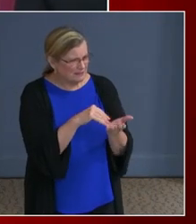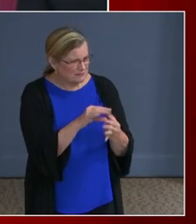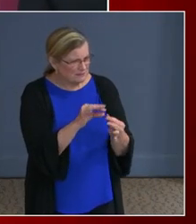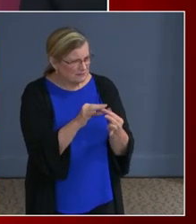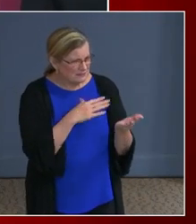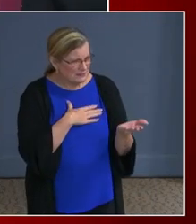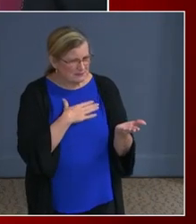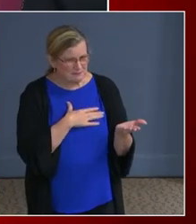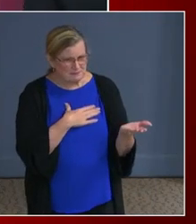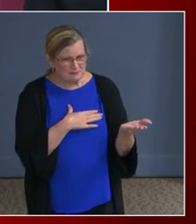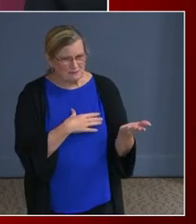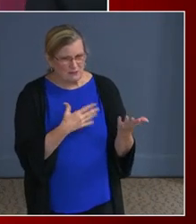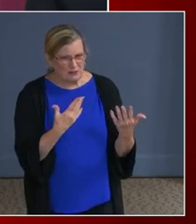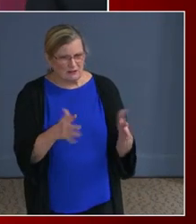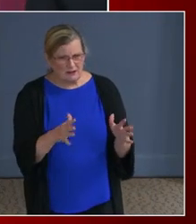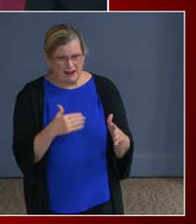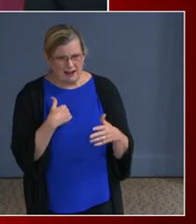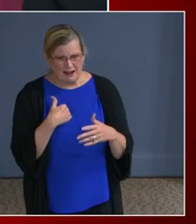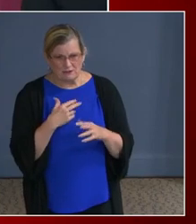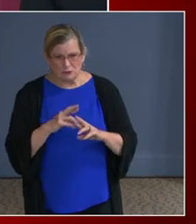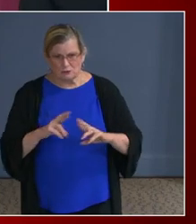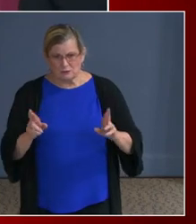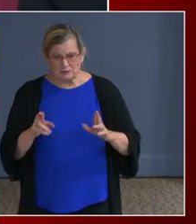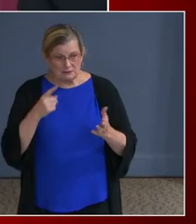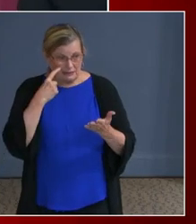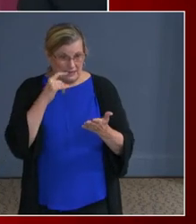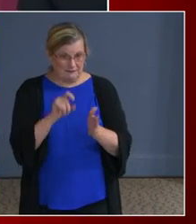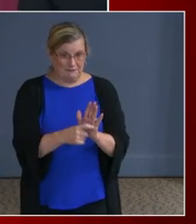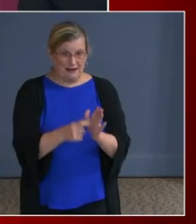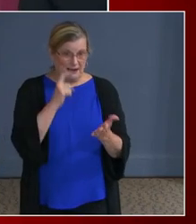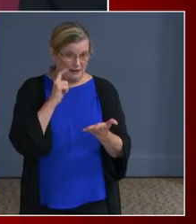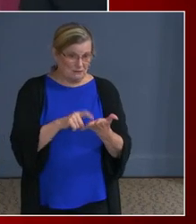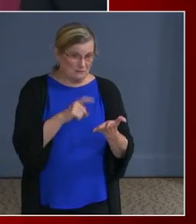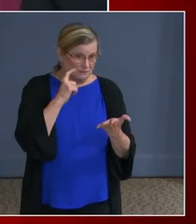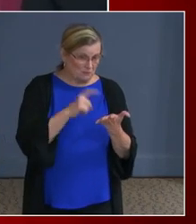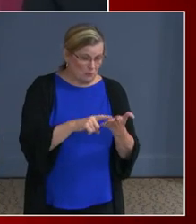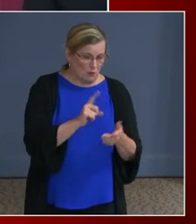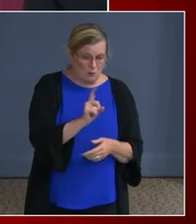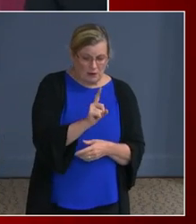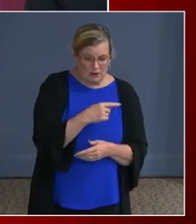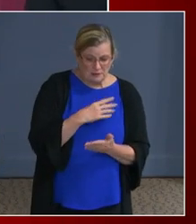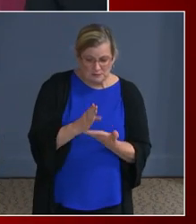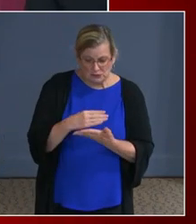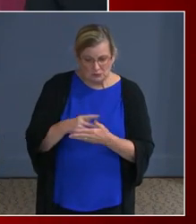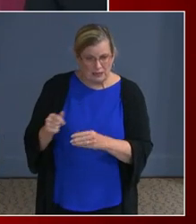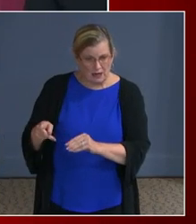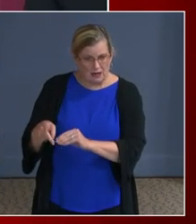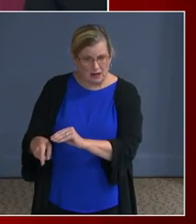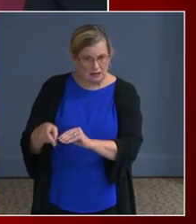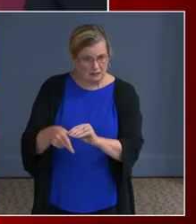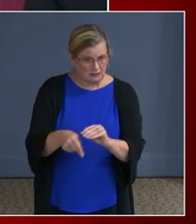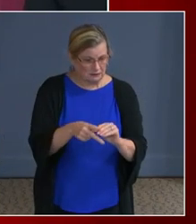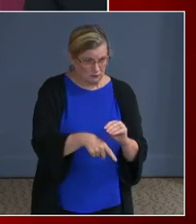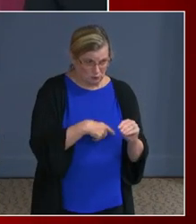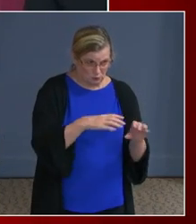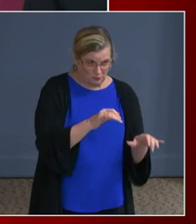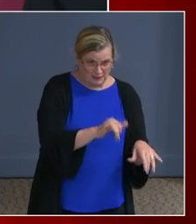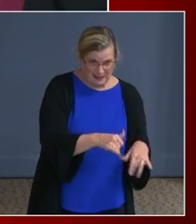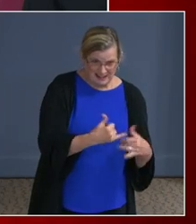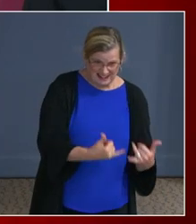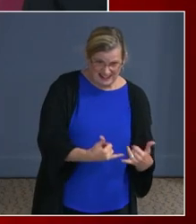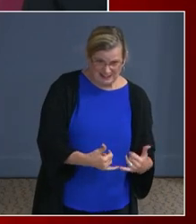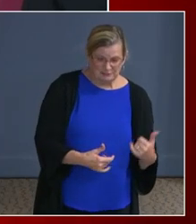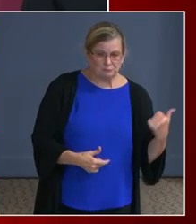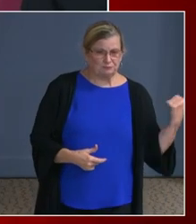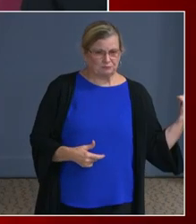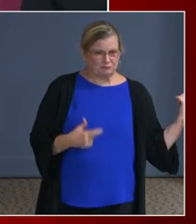looking to identify possible areas for cuts in the event that we do have another revenue decline? We have a budget process